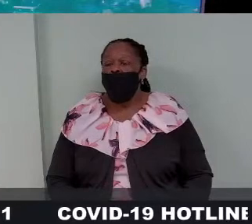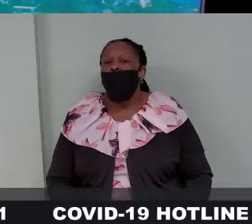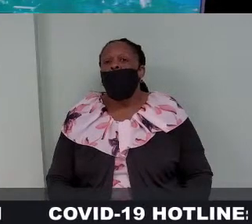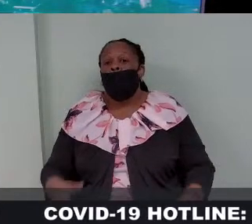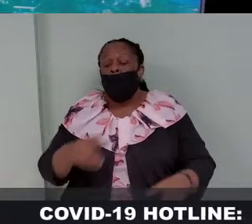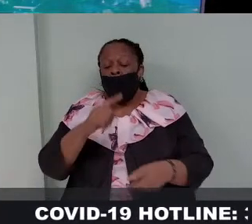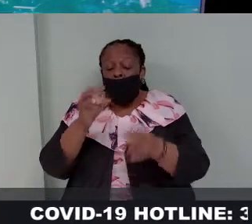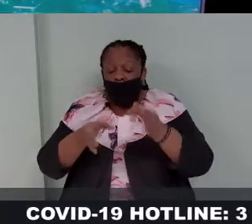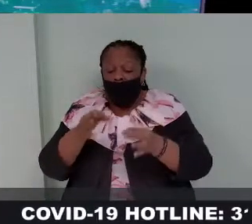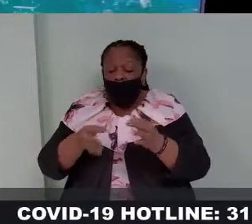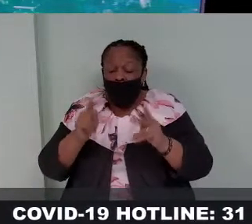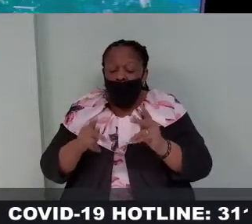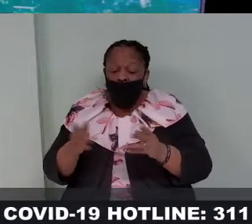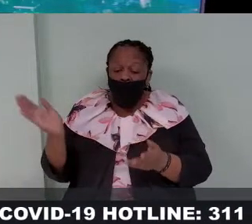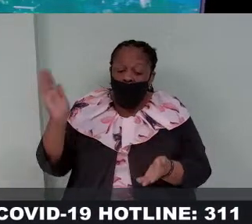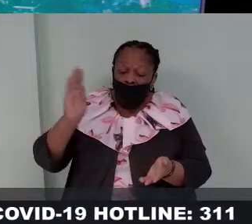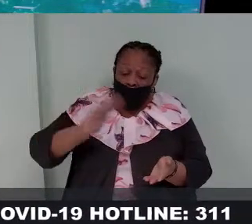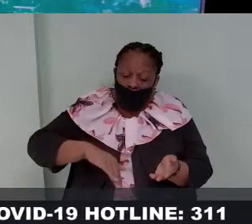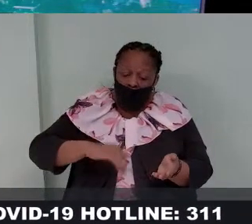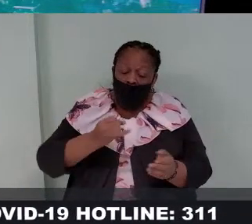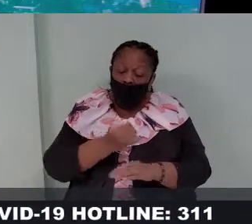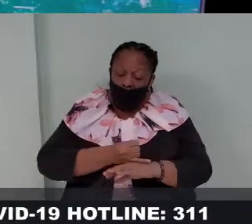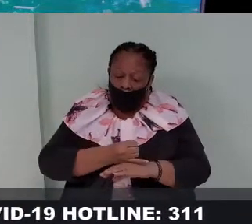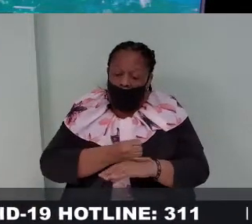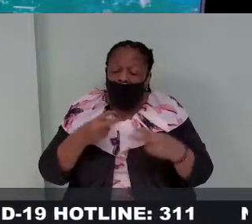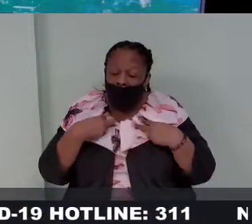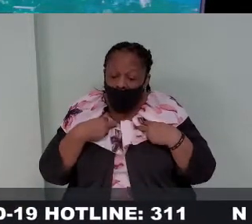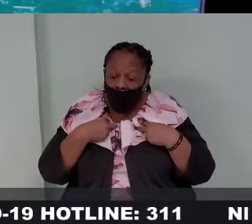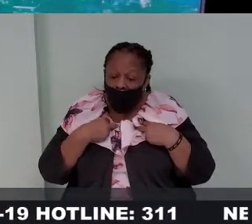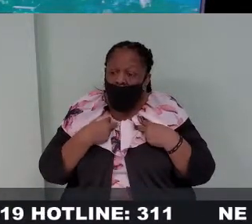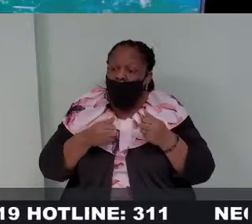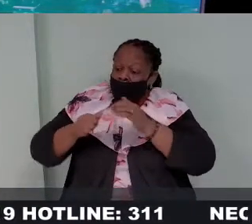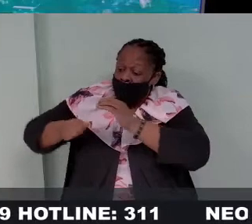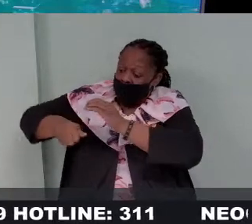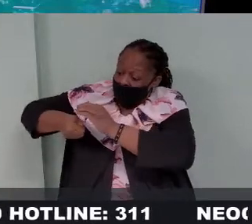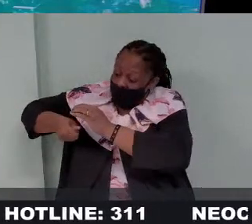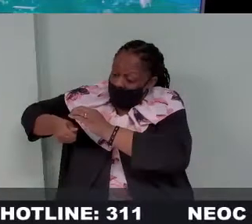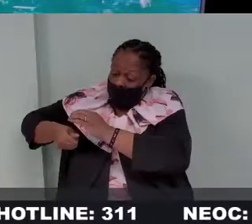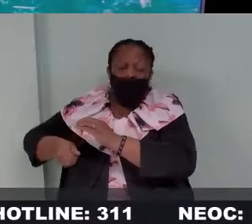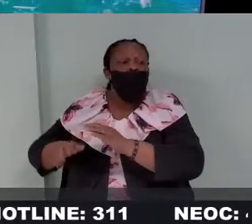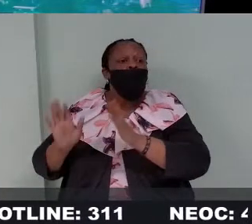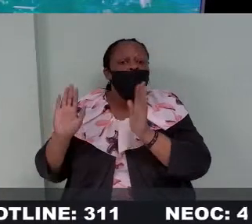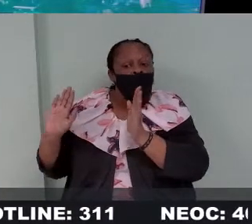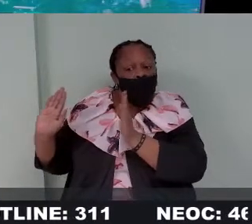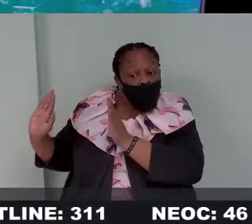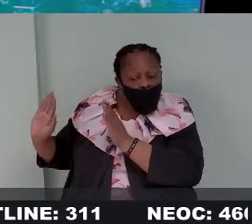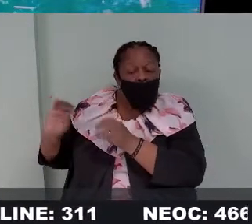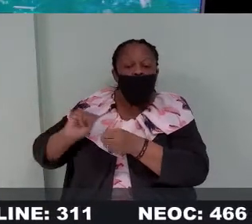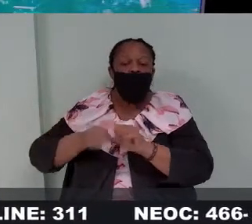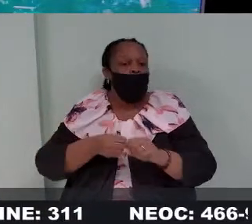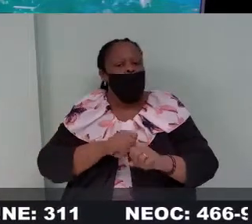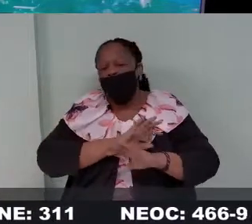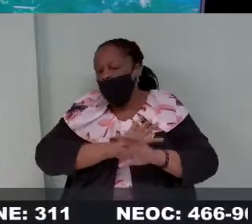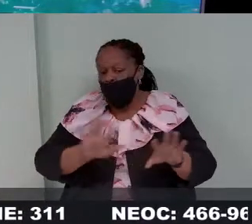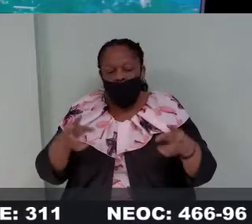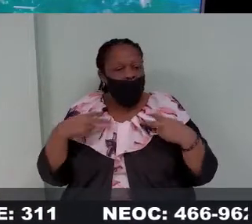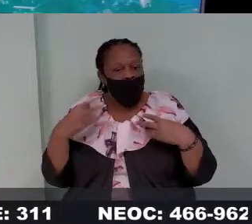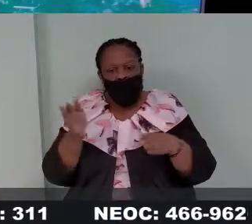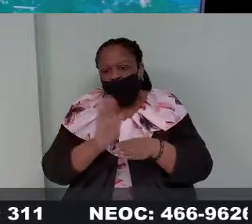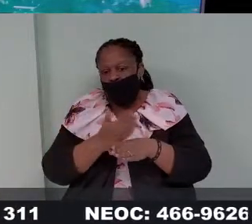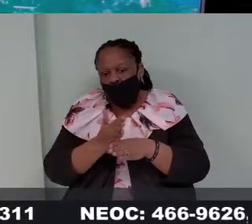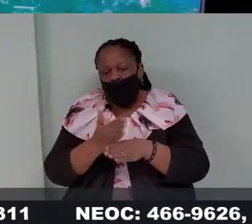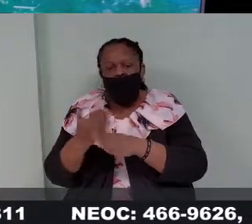tracks and will not spread from one person to the other. So whether or not we end up like St. Lucia depends on you, and we're